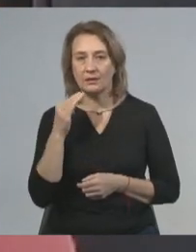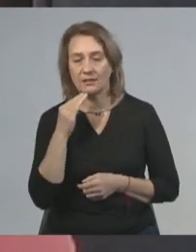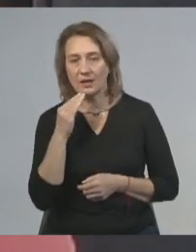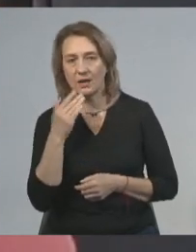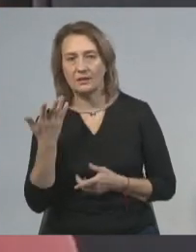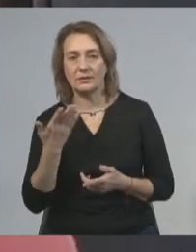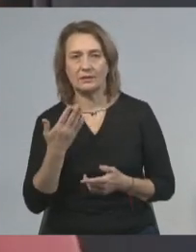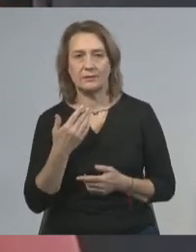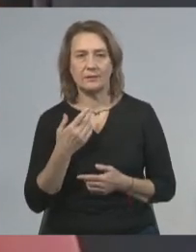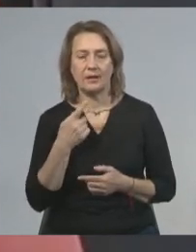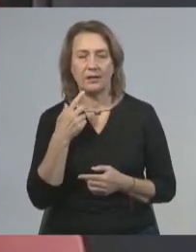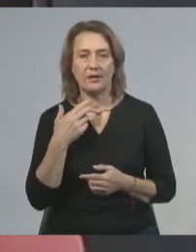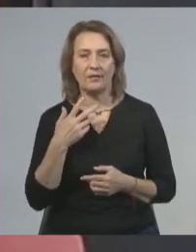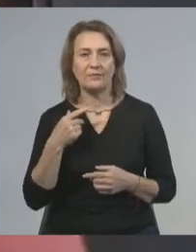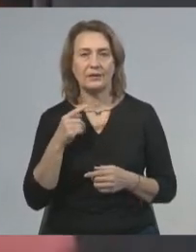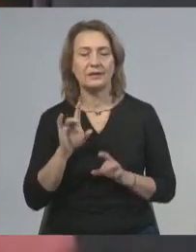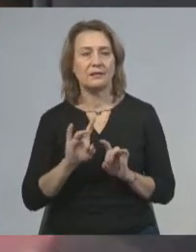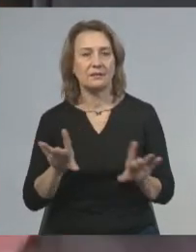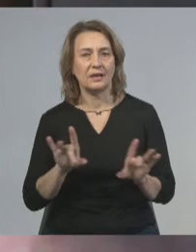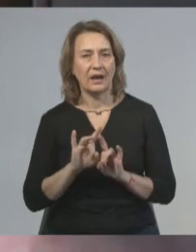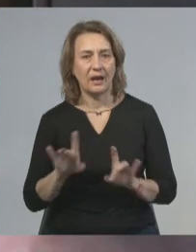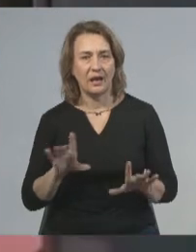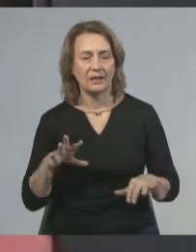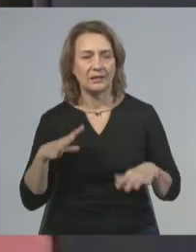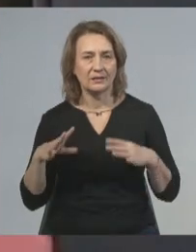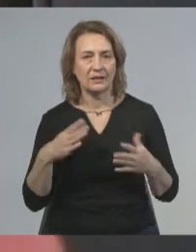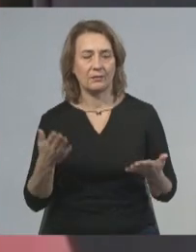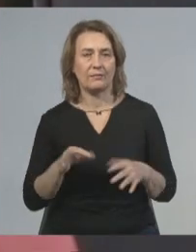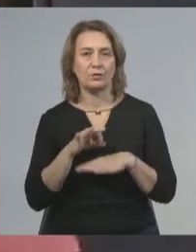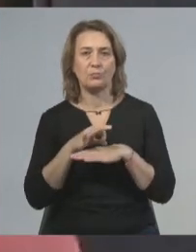we had a lot of trainings for the media